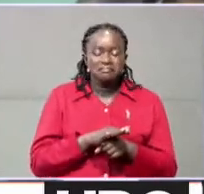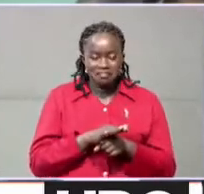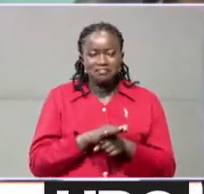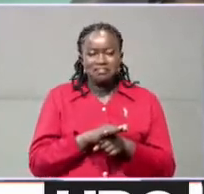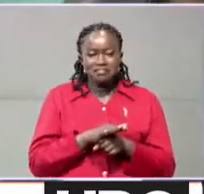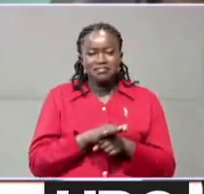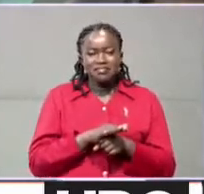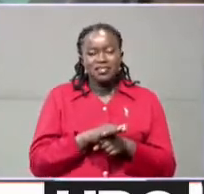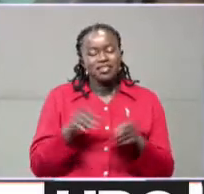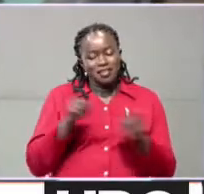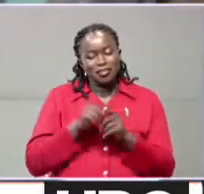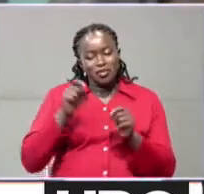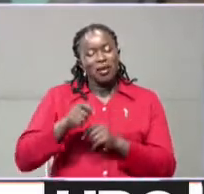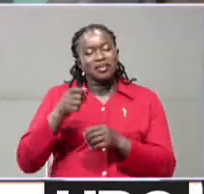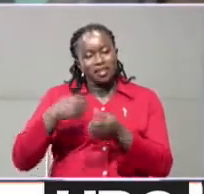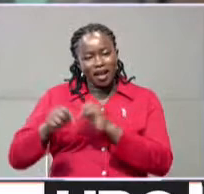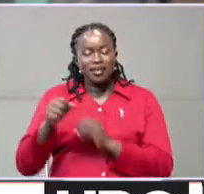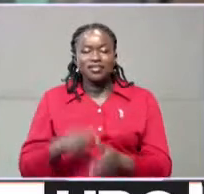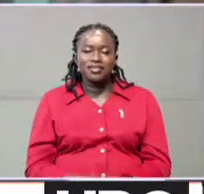delivered